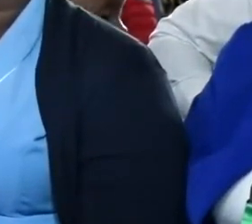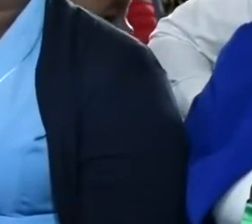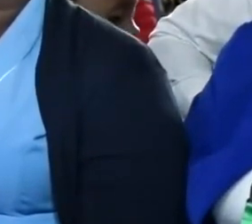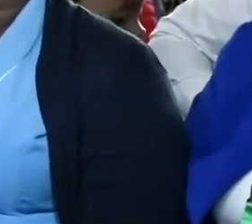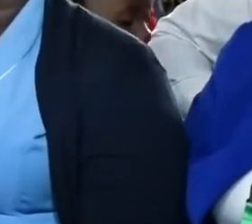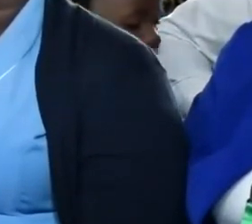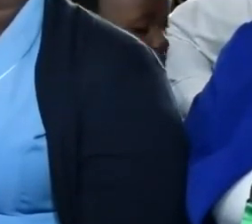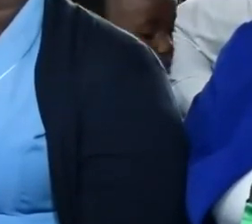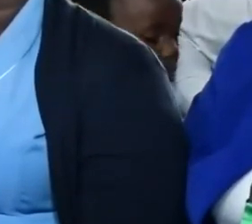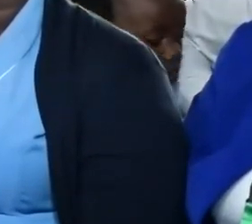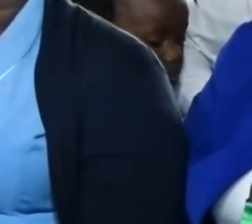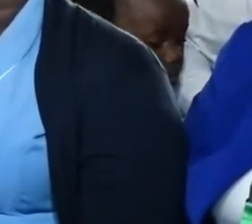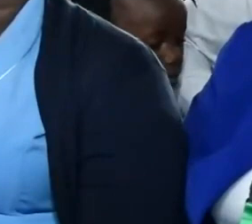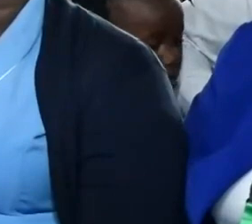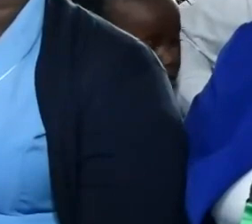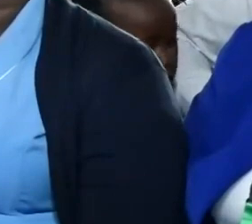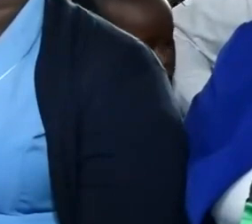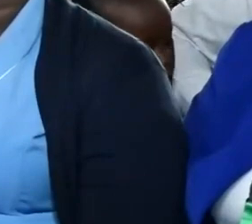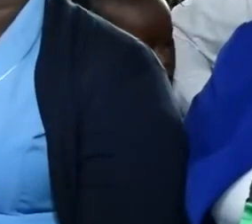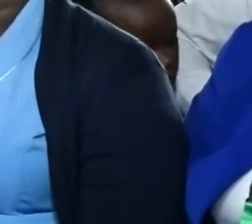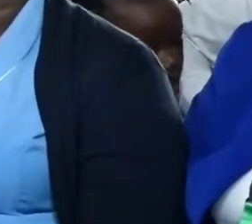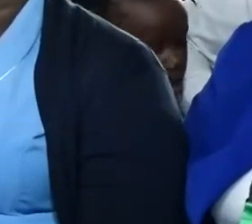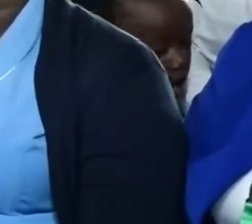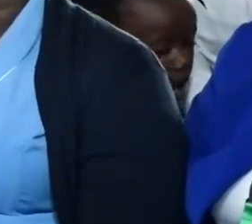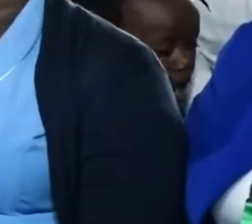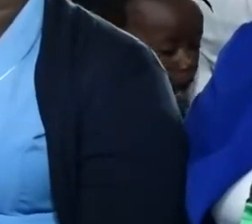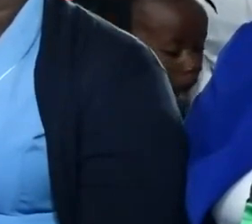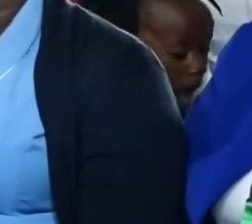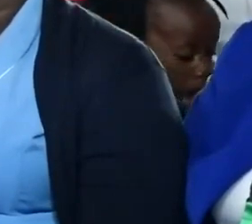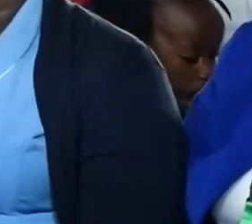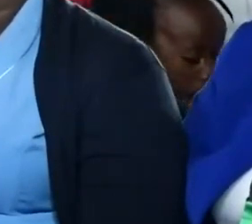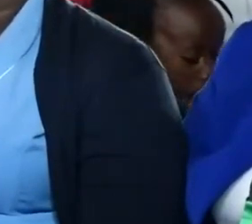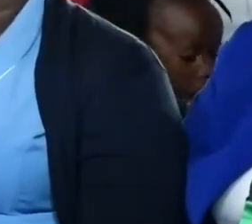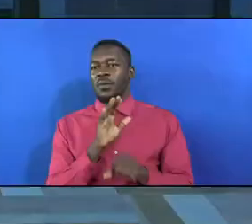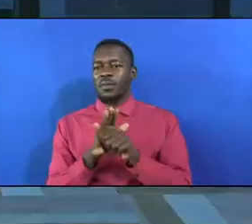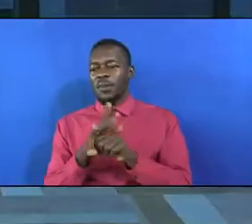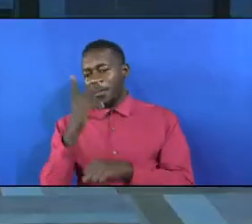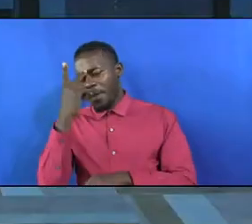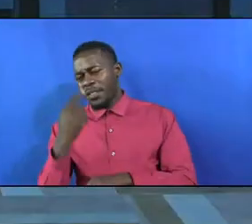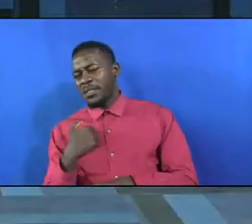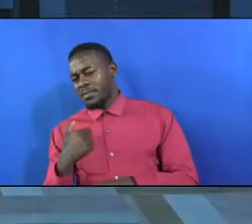our own. Lakini wazazi wangu walinichagulia, you know.